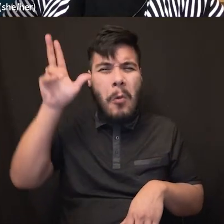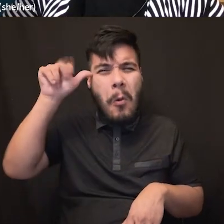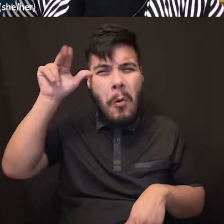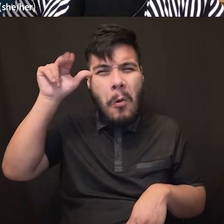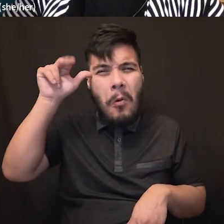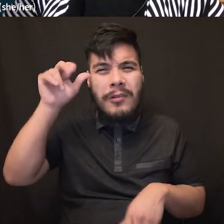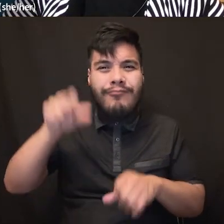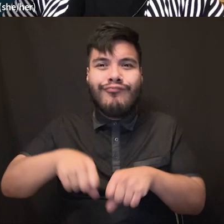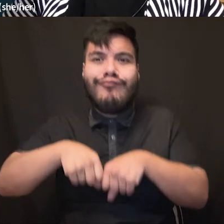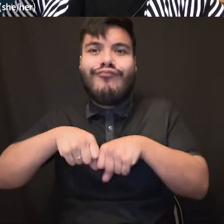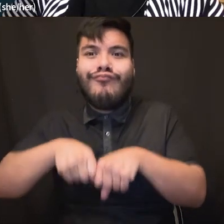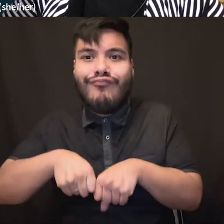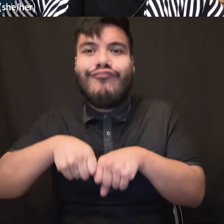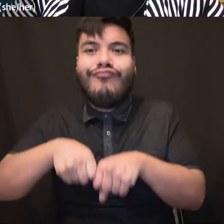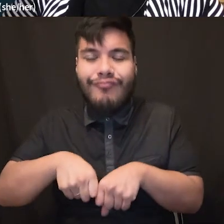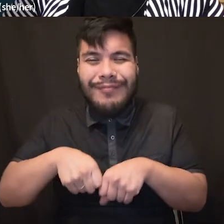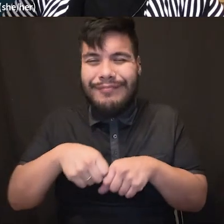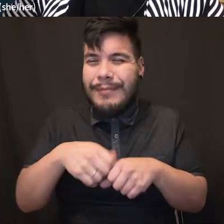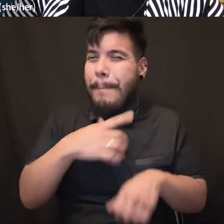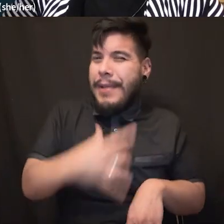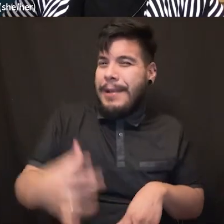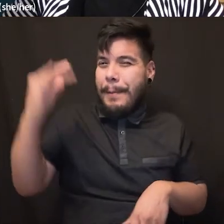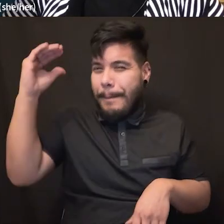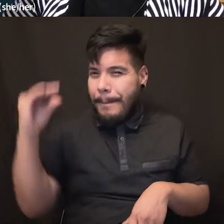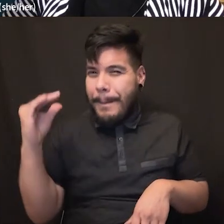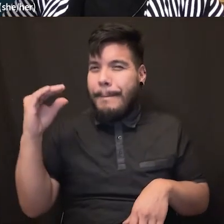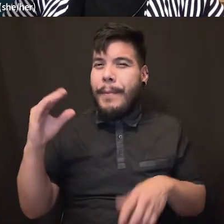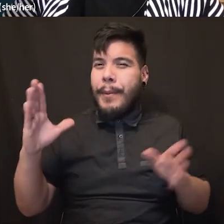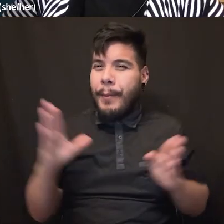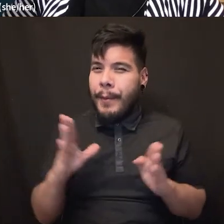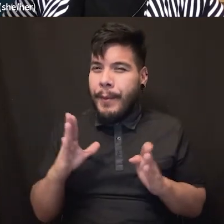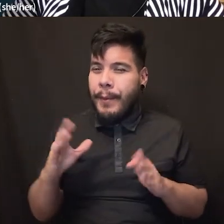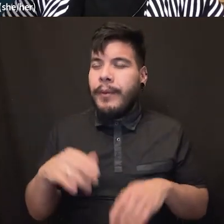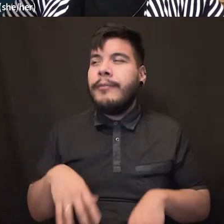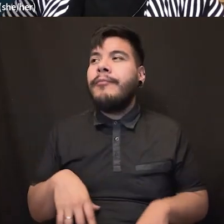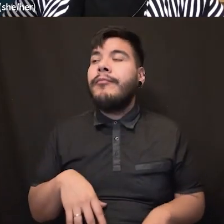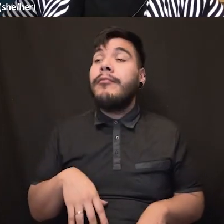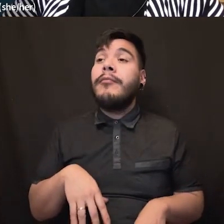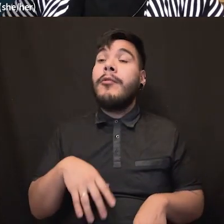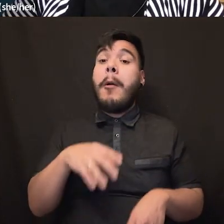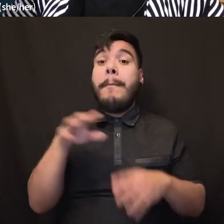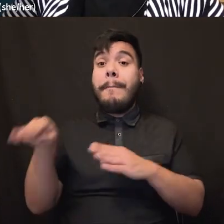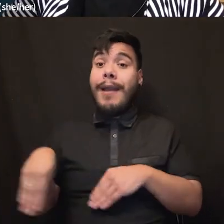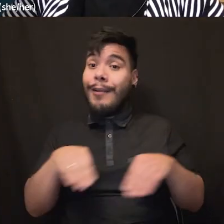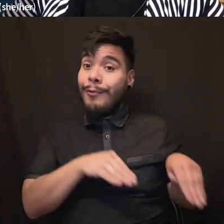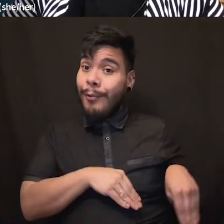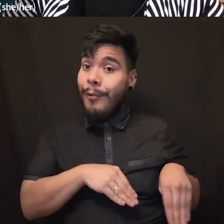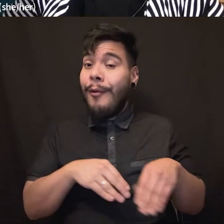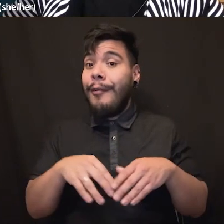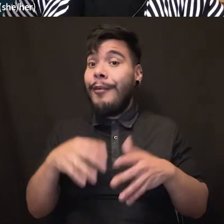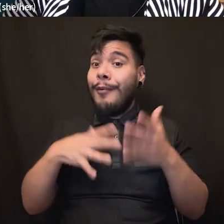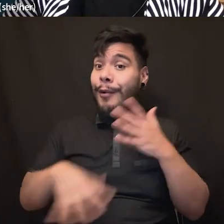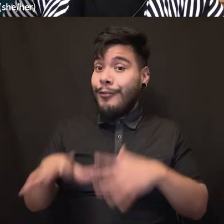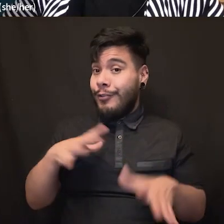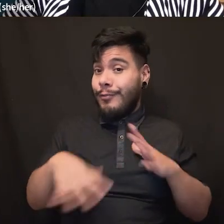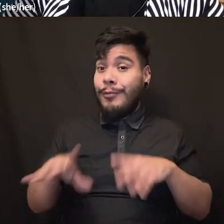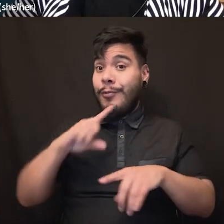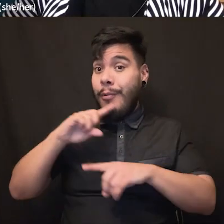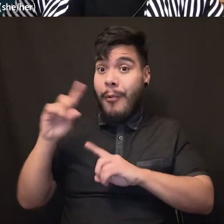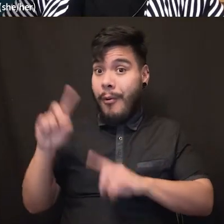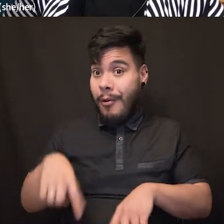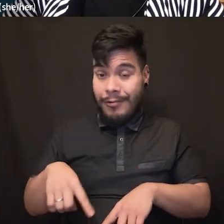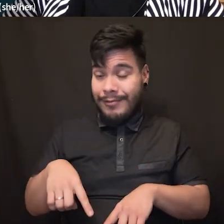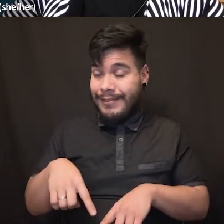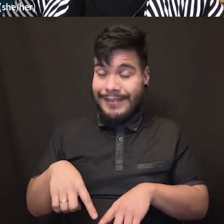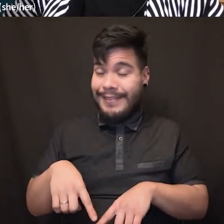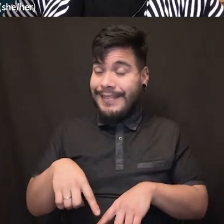tend to be small. So the matador costumes available to order were not big enough for me.